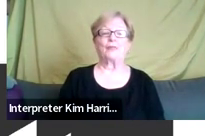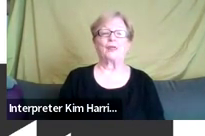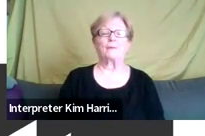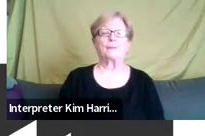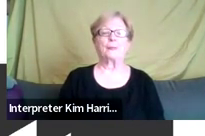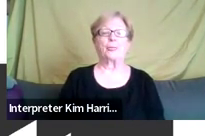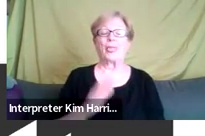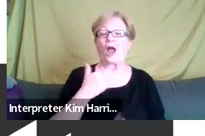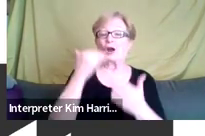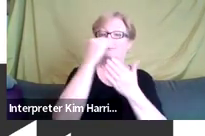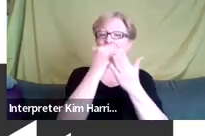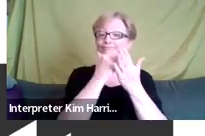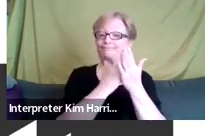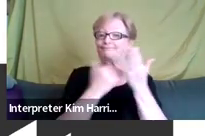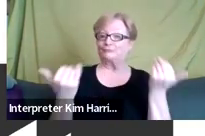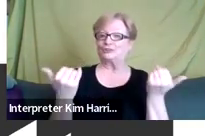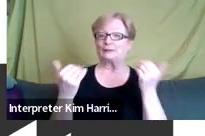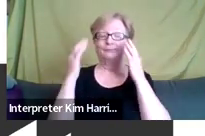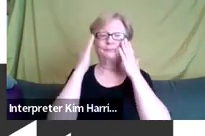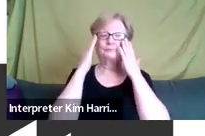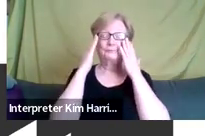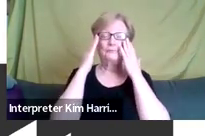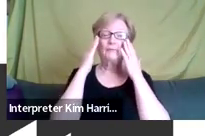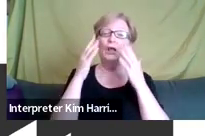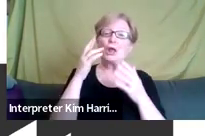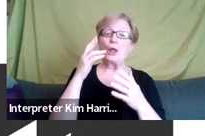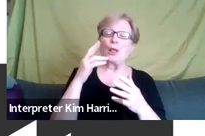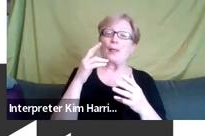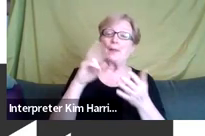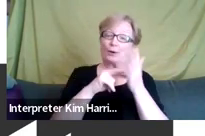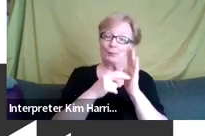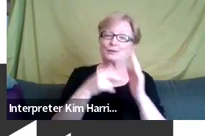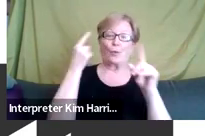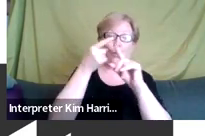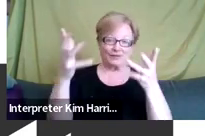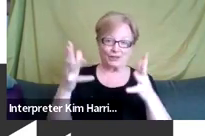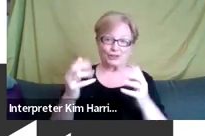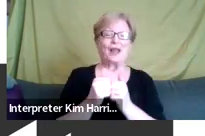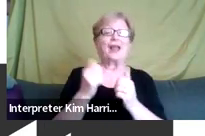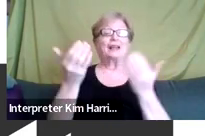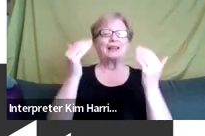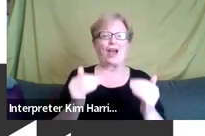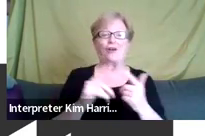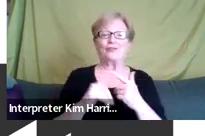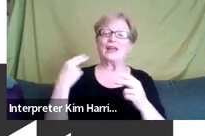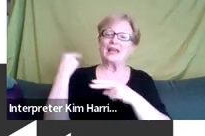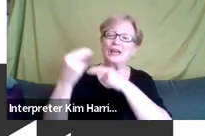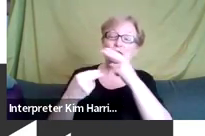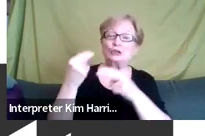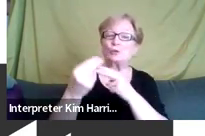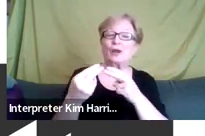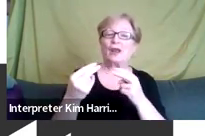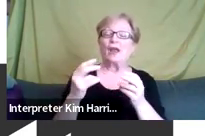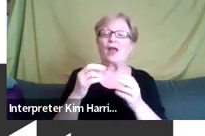Our agenda for today, so we've gone through the purpose and the goals, the history of